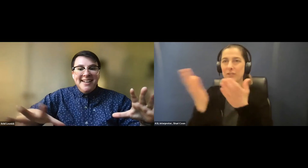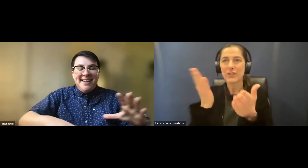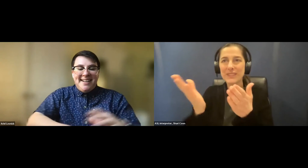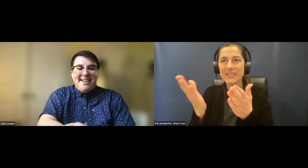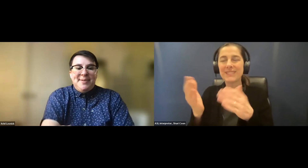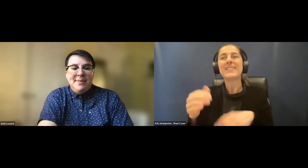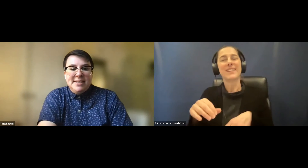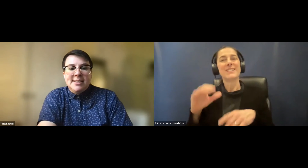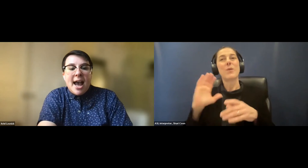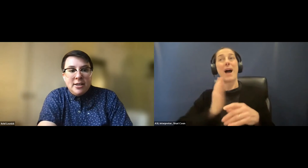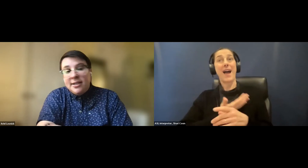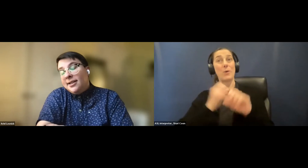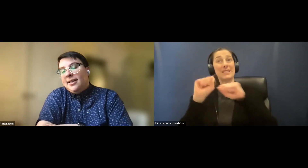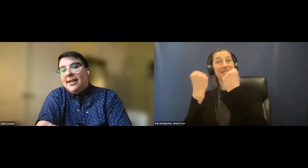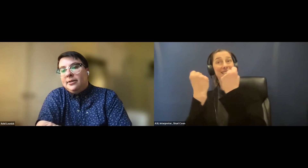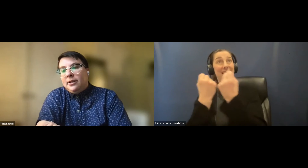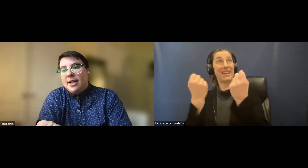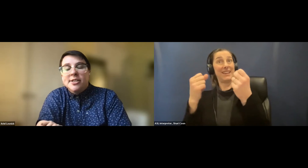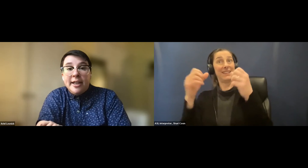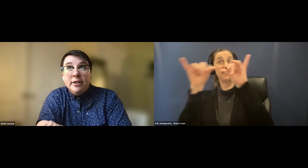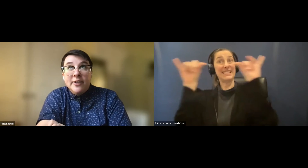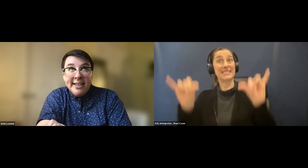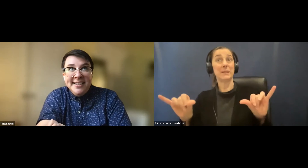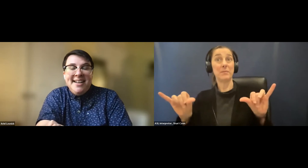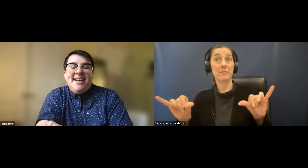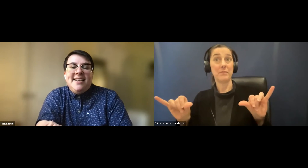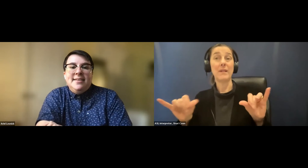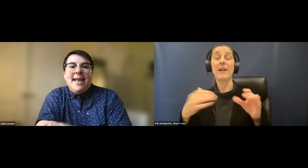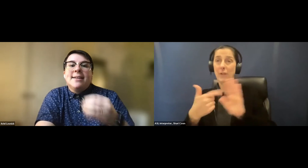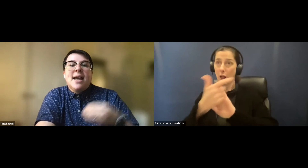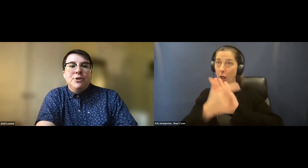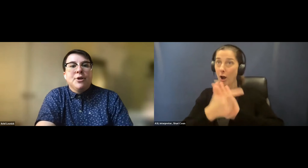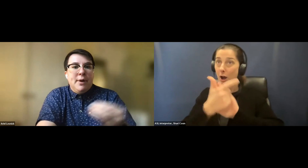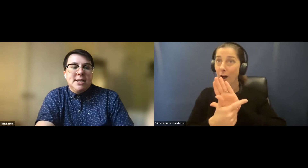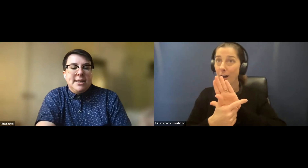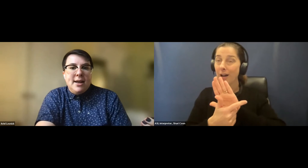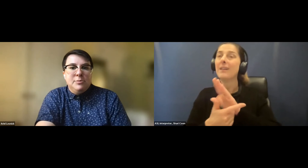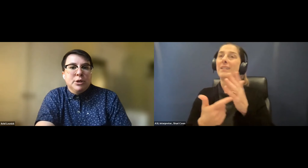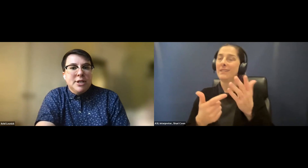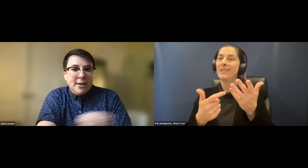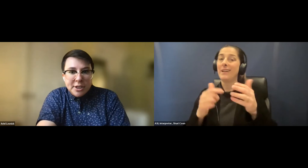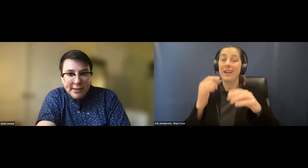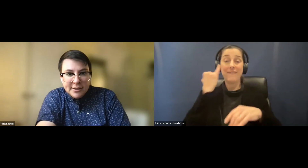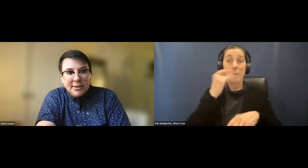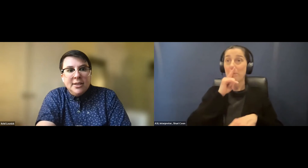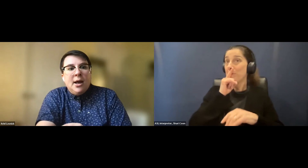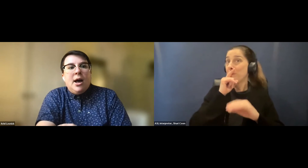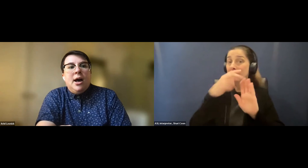structure, society and legislatively, that's how you're going to get